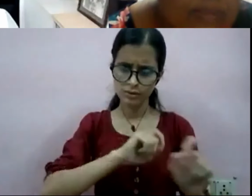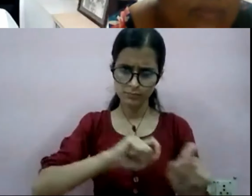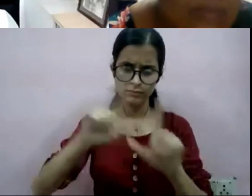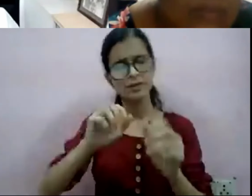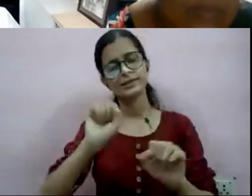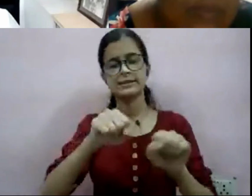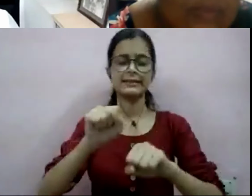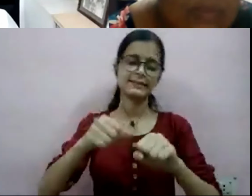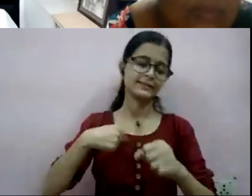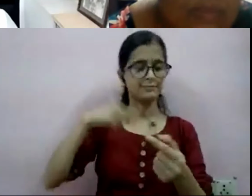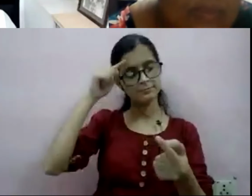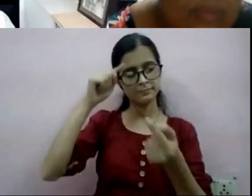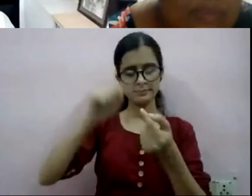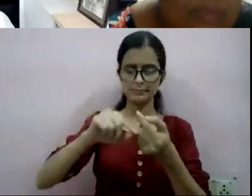I'll share it with